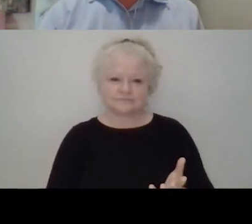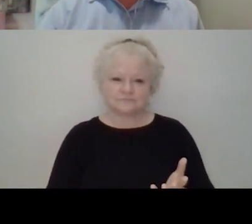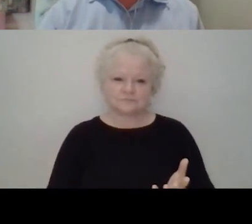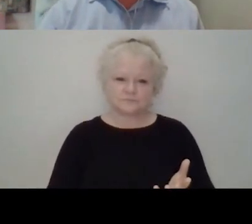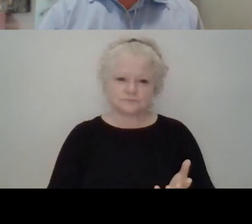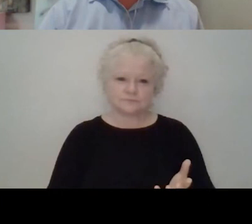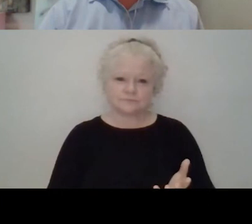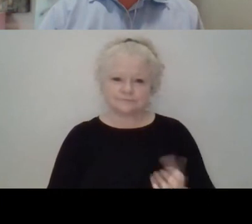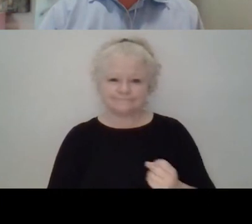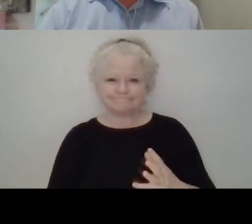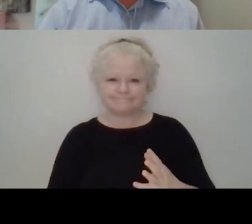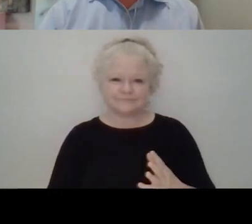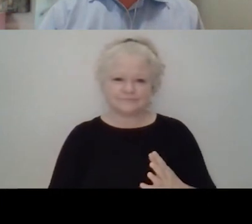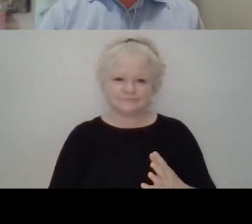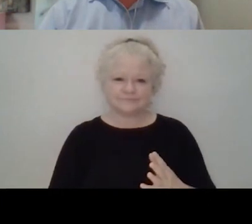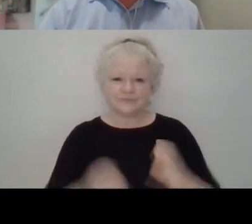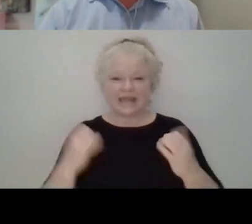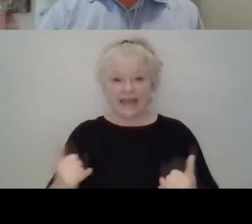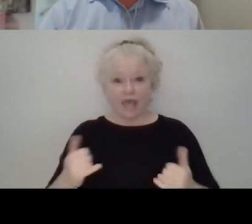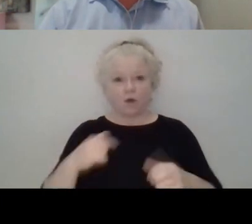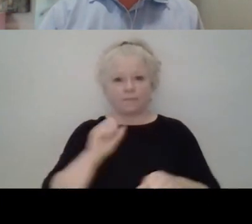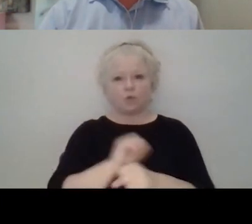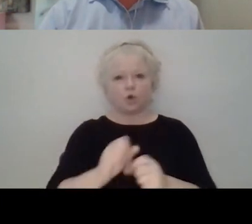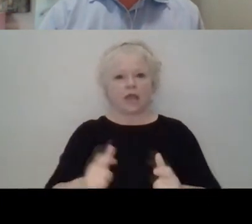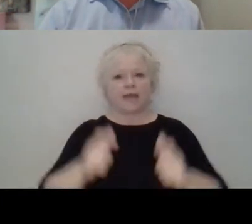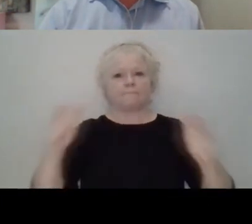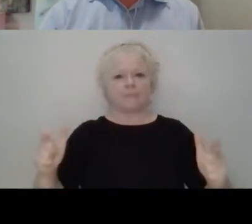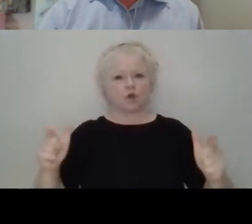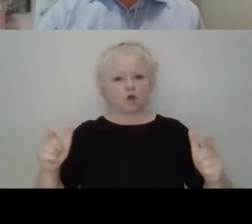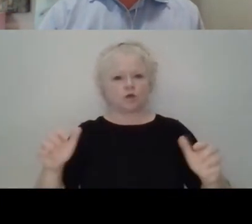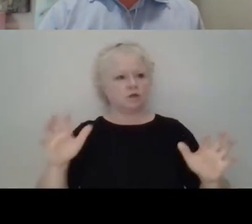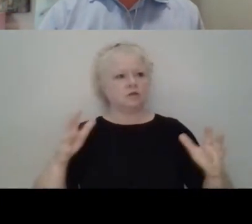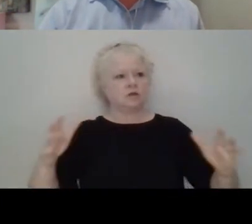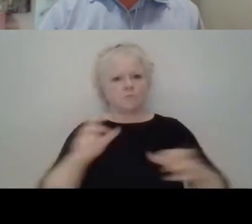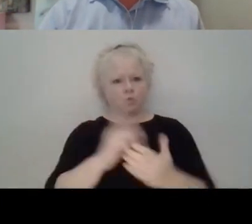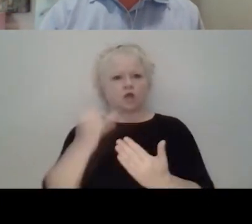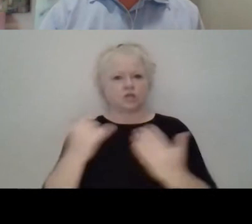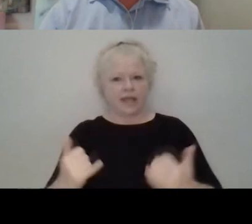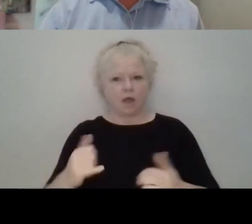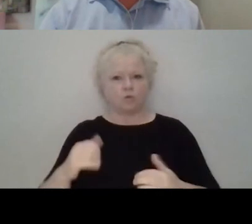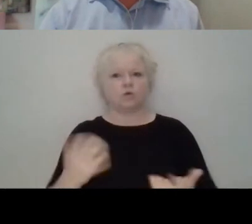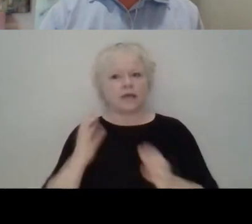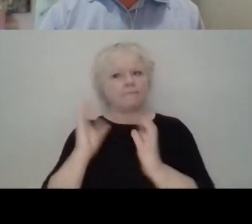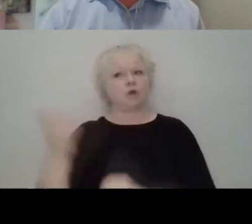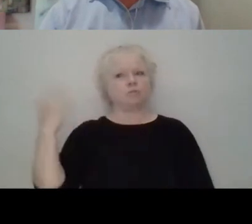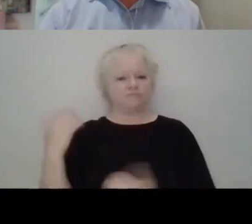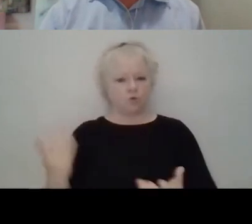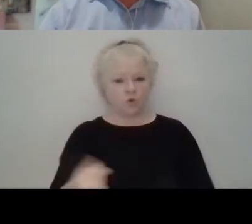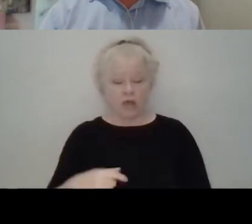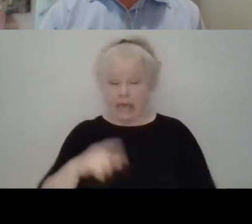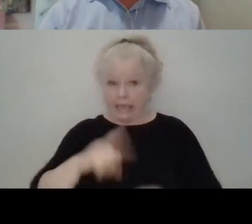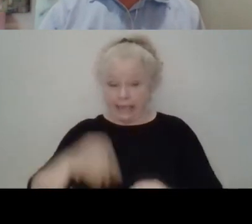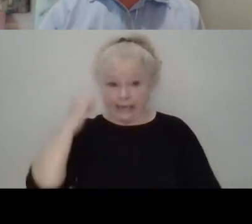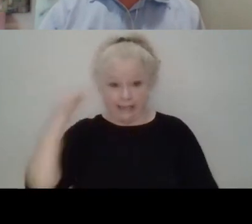bigger scale projects that I have worked ever before, and I cannot imagine what is to work on that scale. For